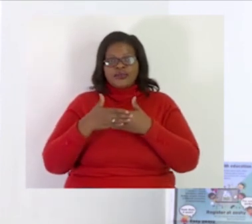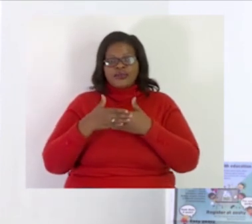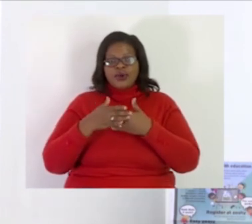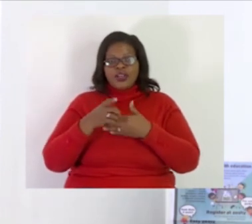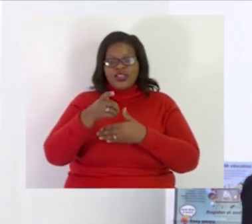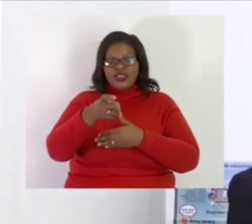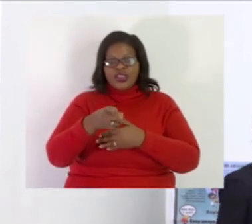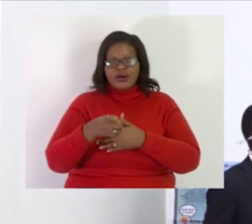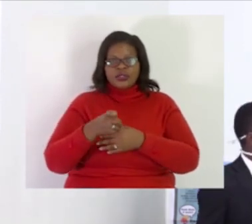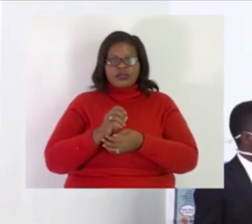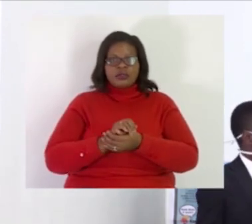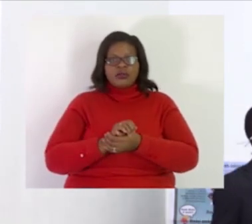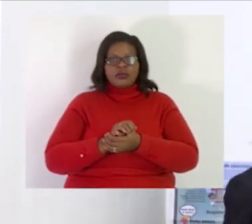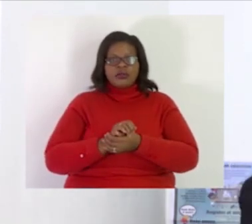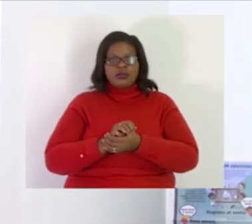1,000.